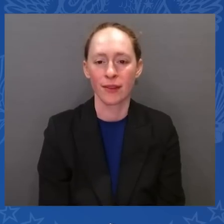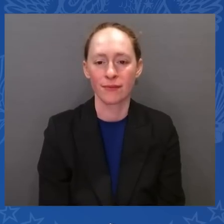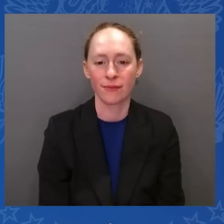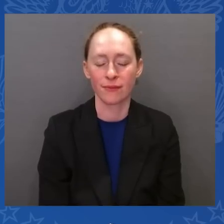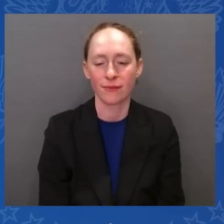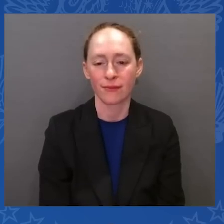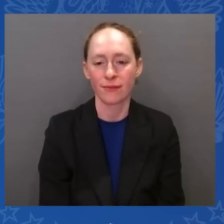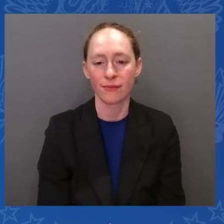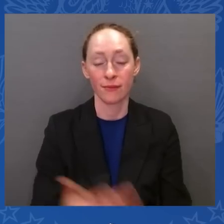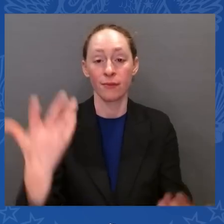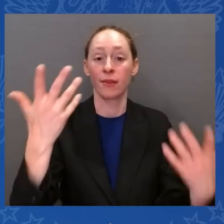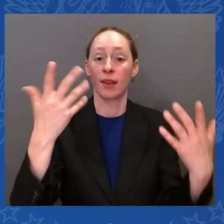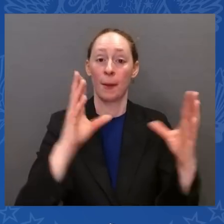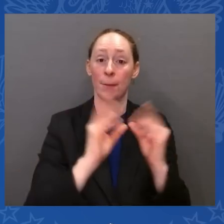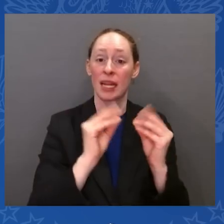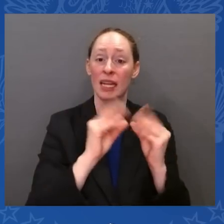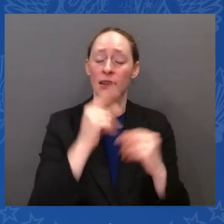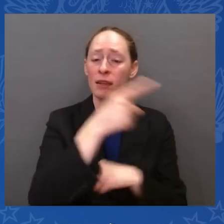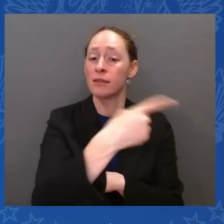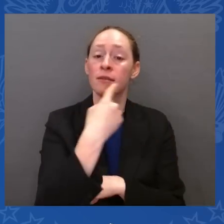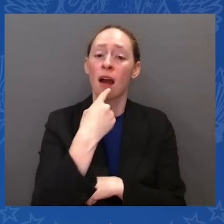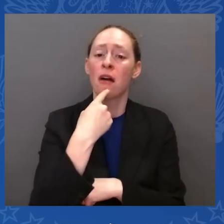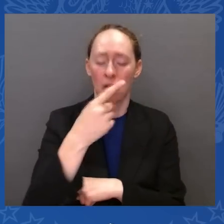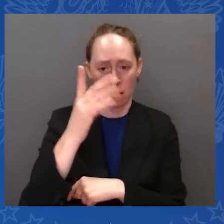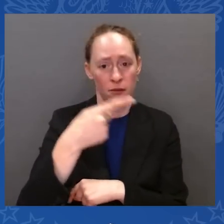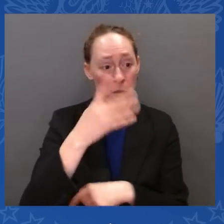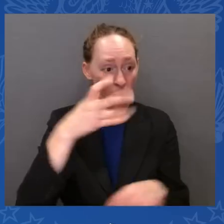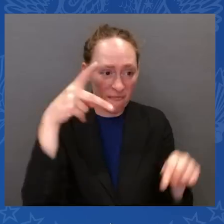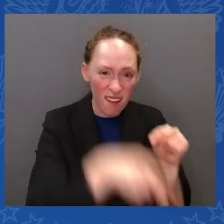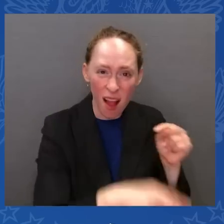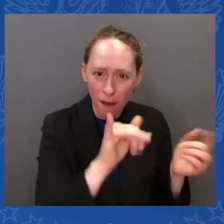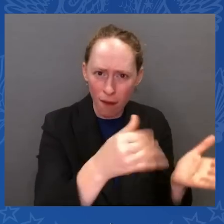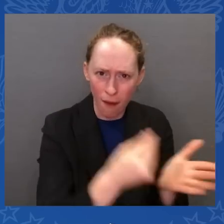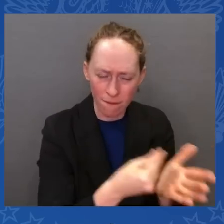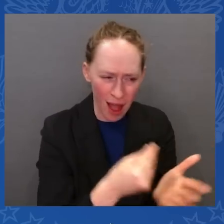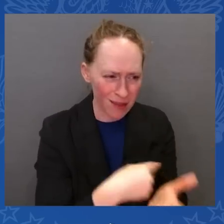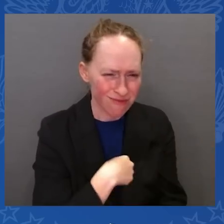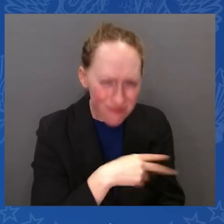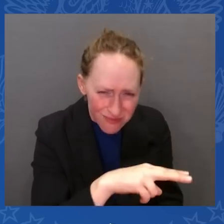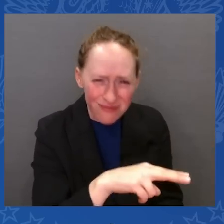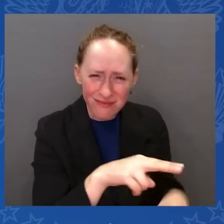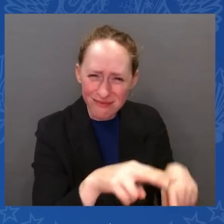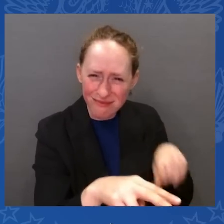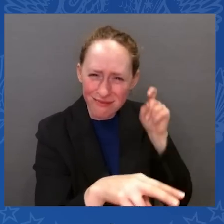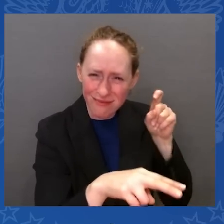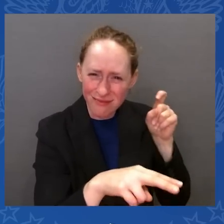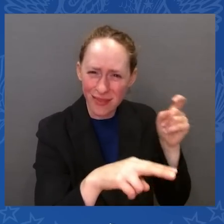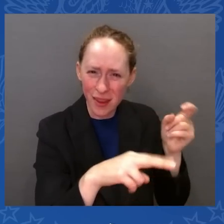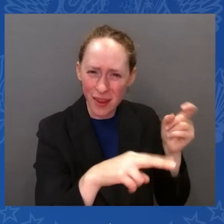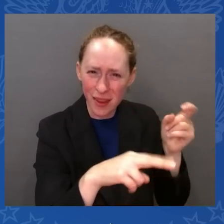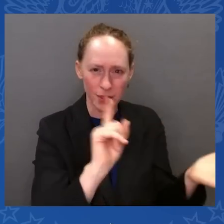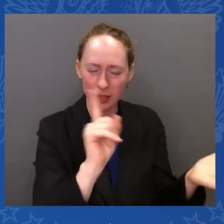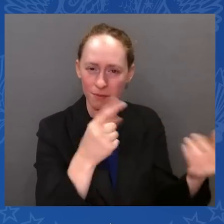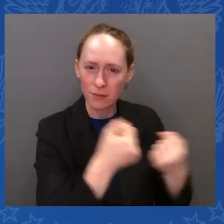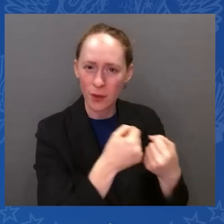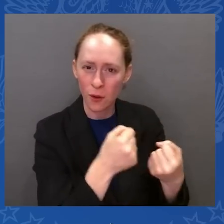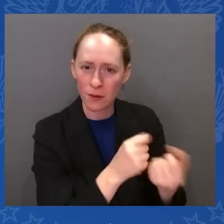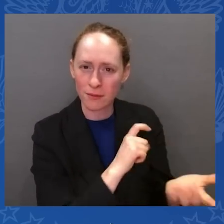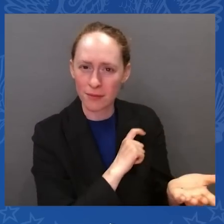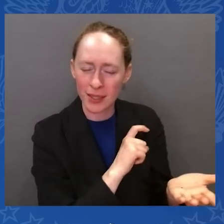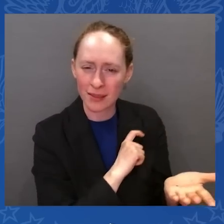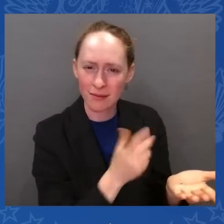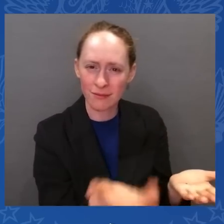for a while. And as an example, as I raised in the meeting, when they said, well, we're going to cut and no spending more